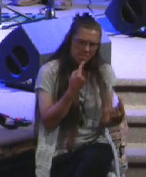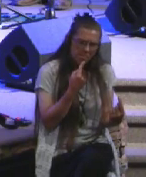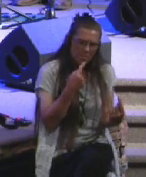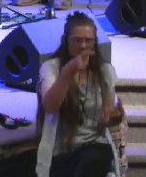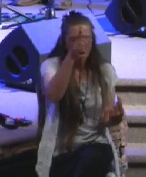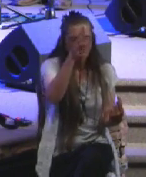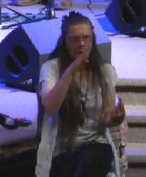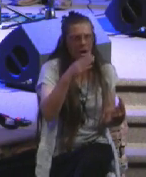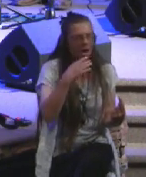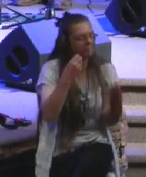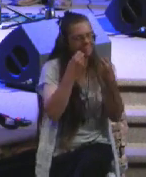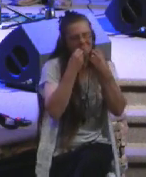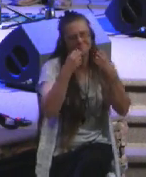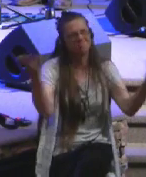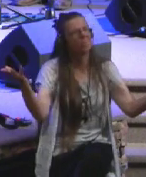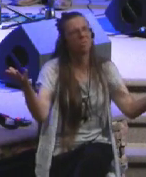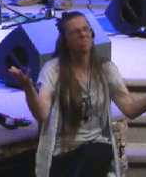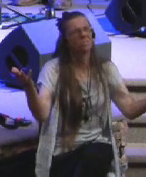God, I've blown it.